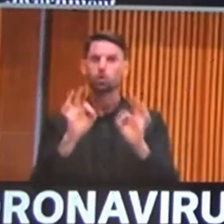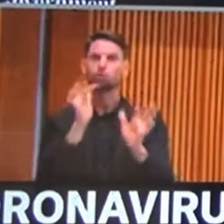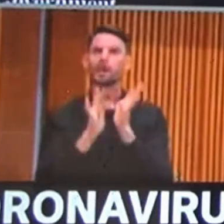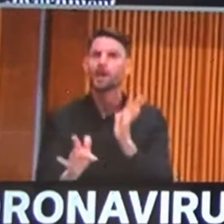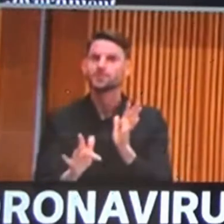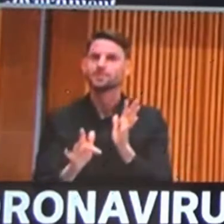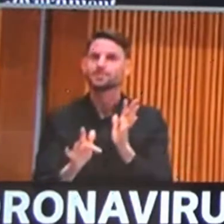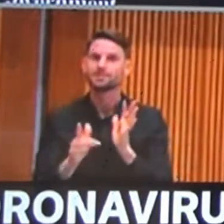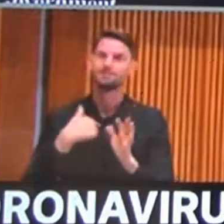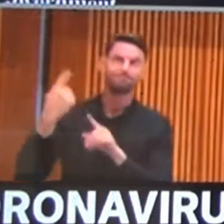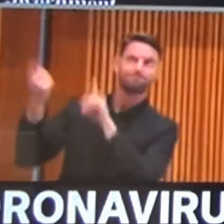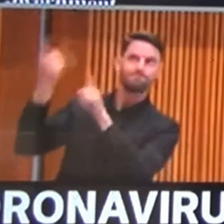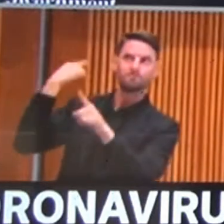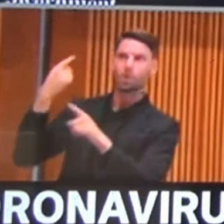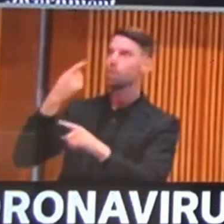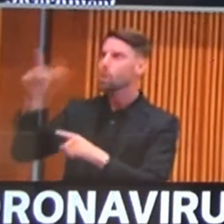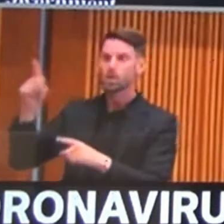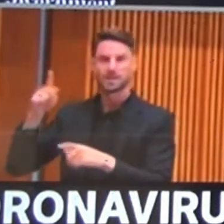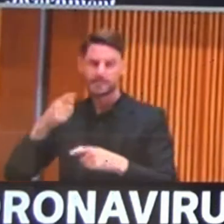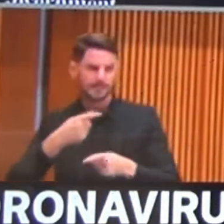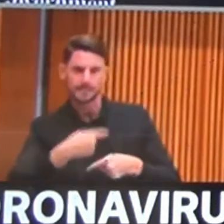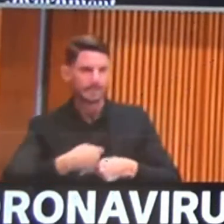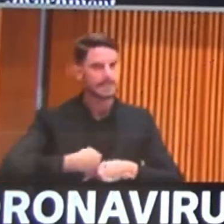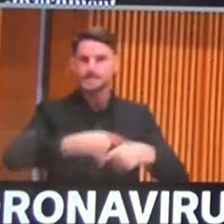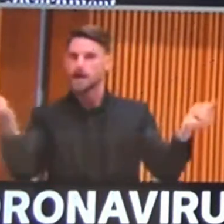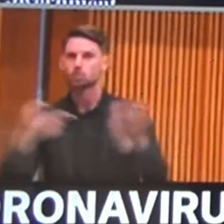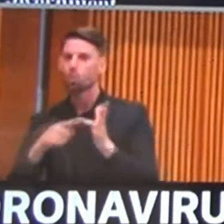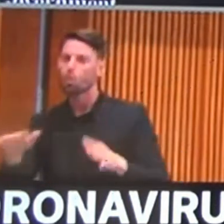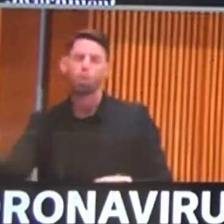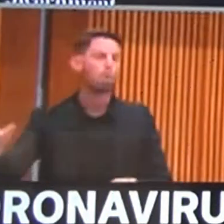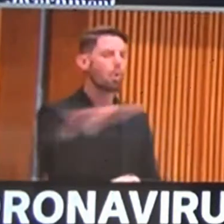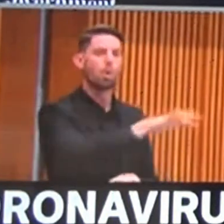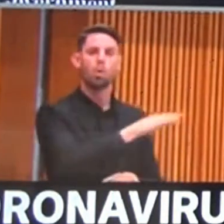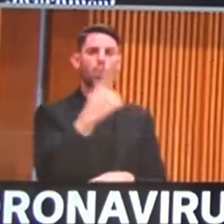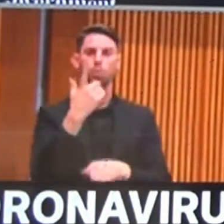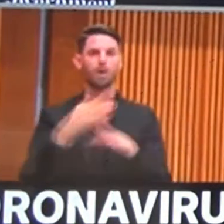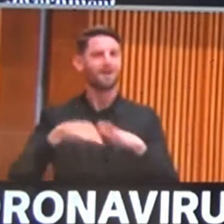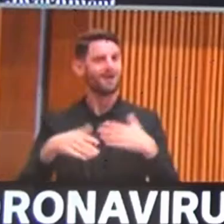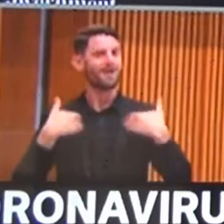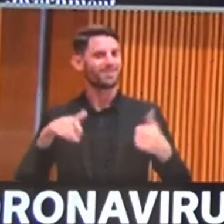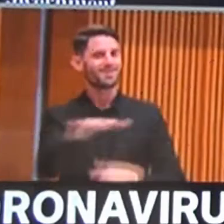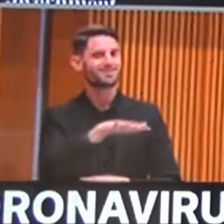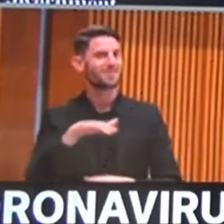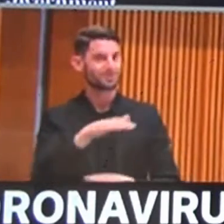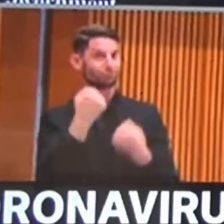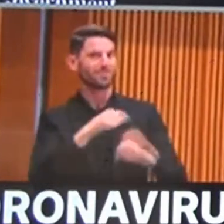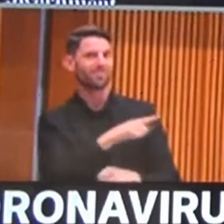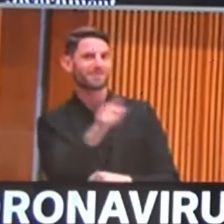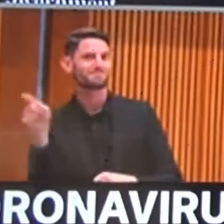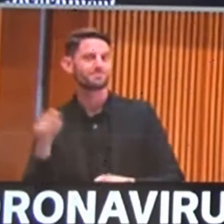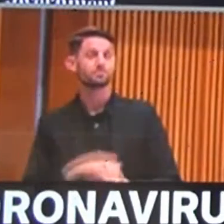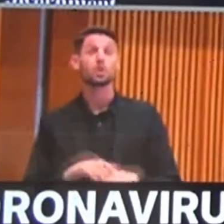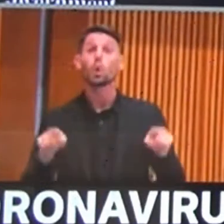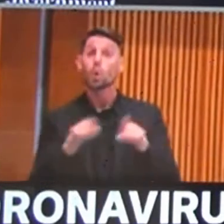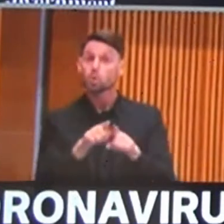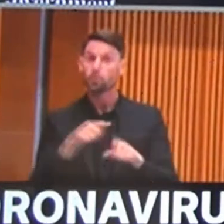might be an outbreak or special need within an aged care environment. We will also be working through the states